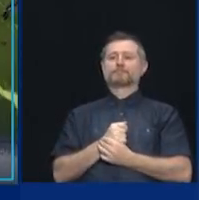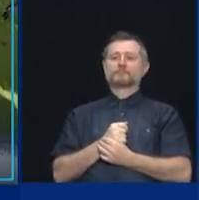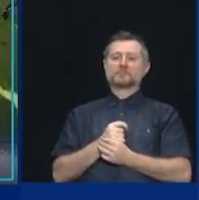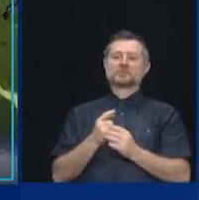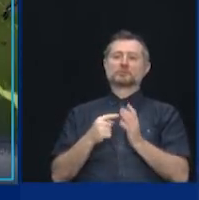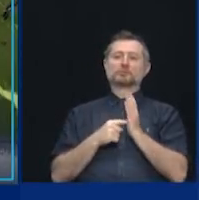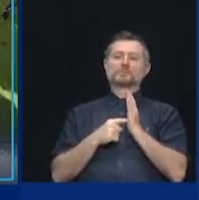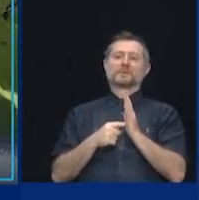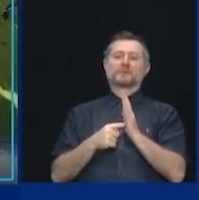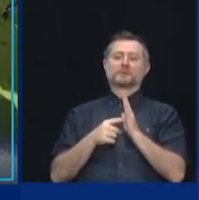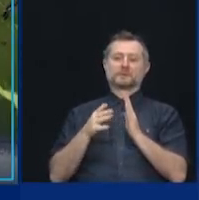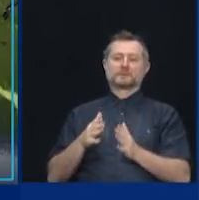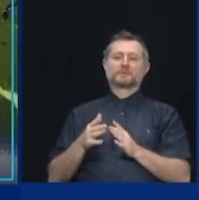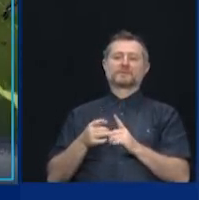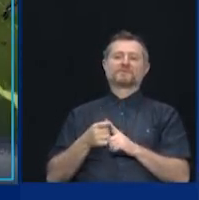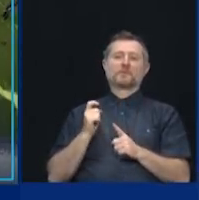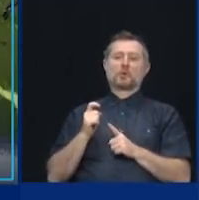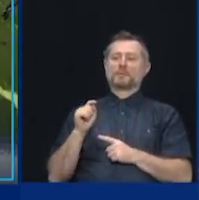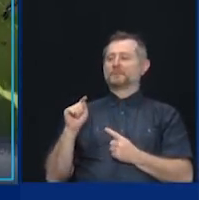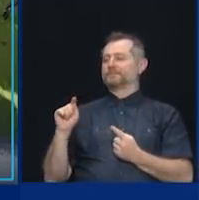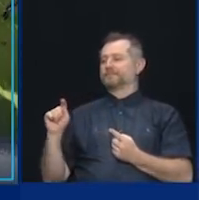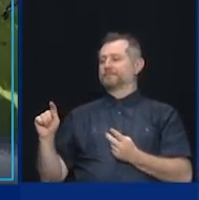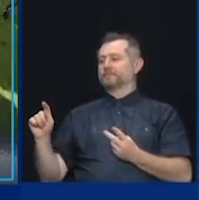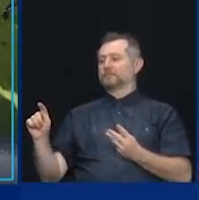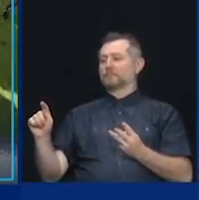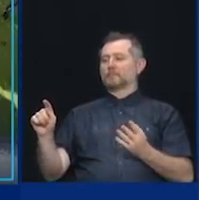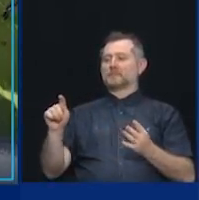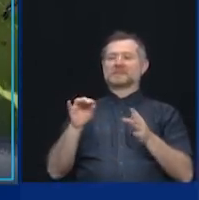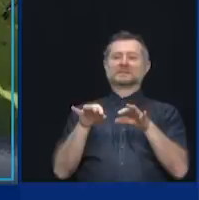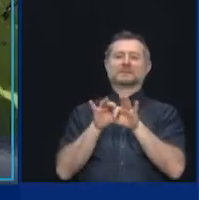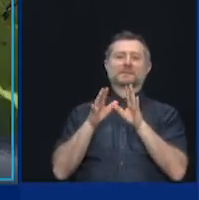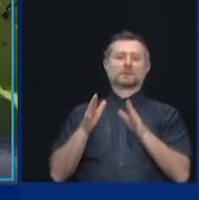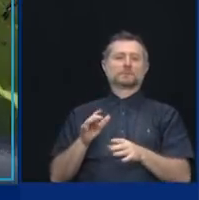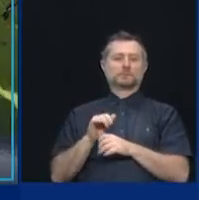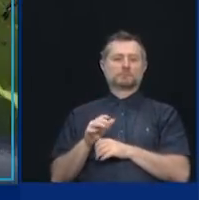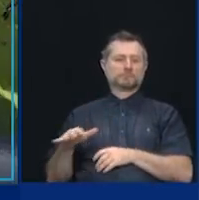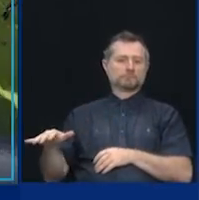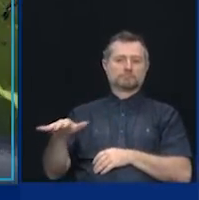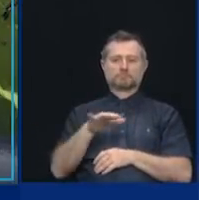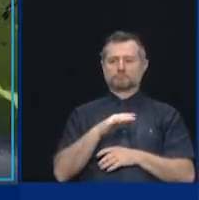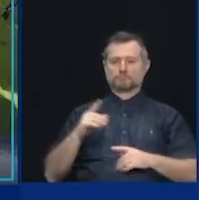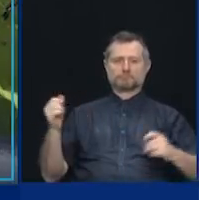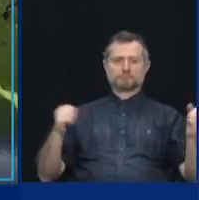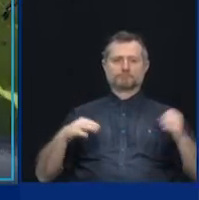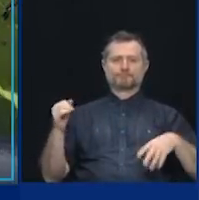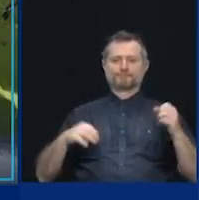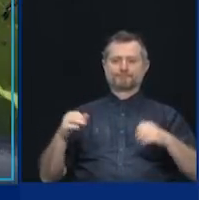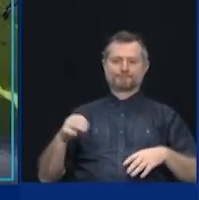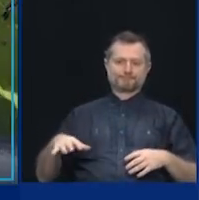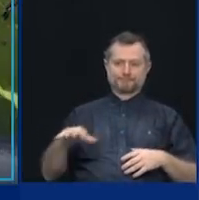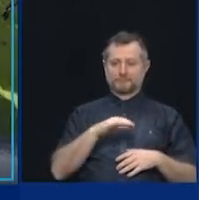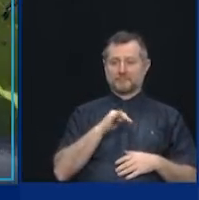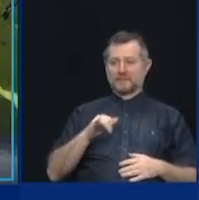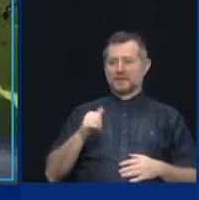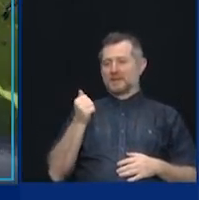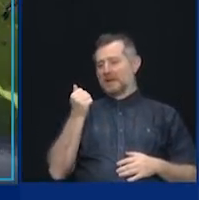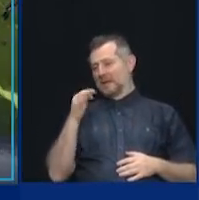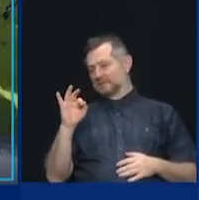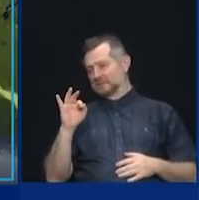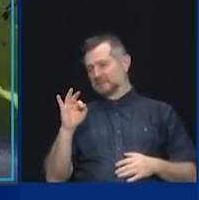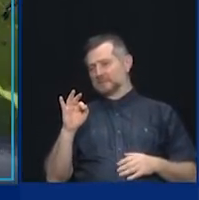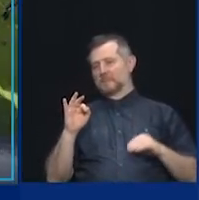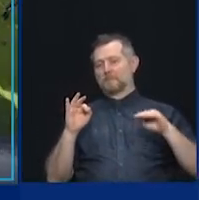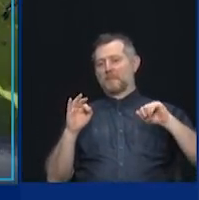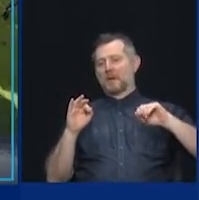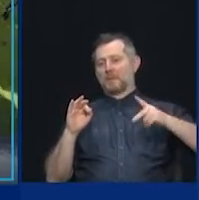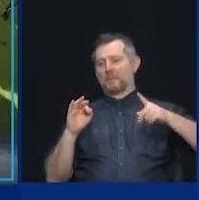essential workers. It is a monument of 19 maple trees in